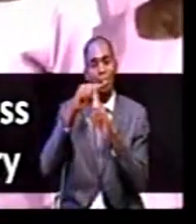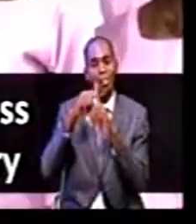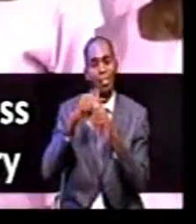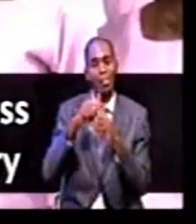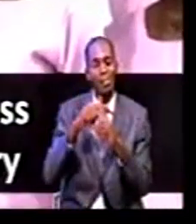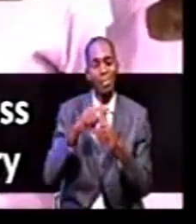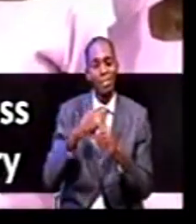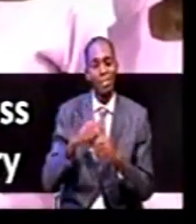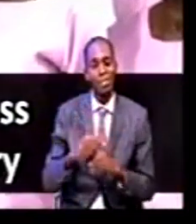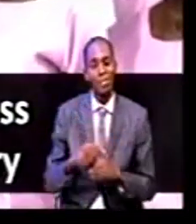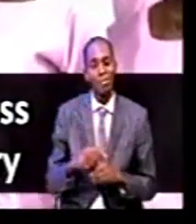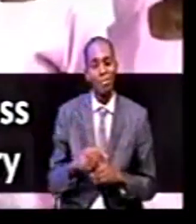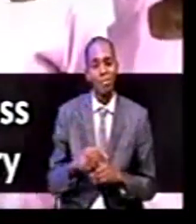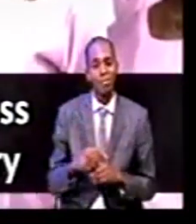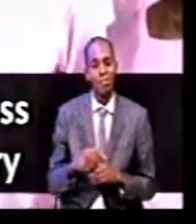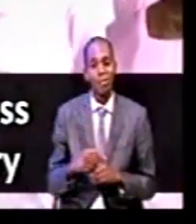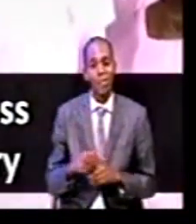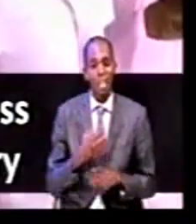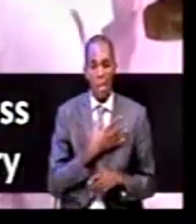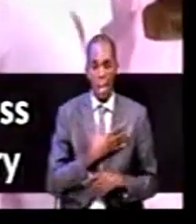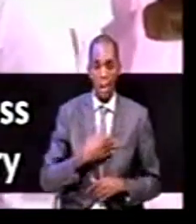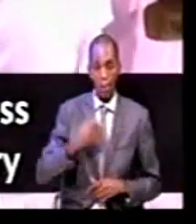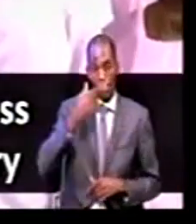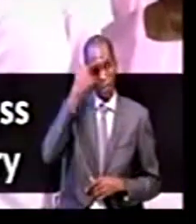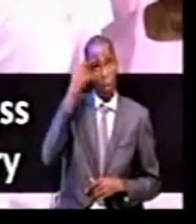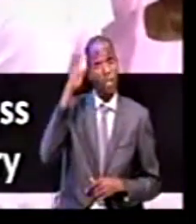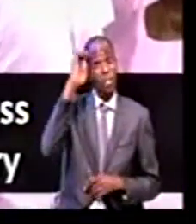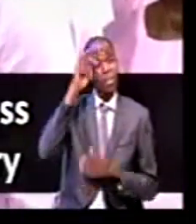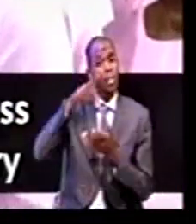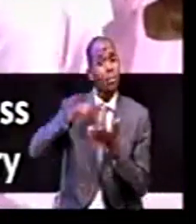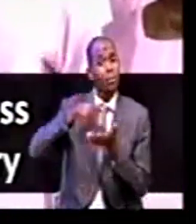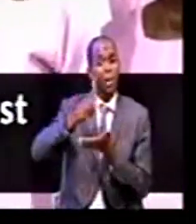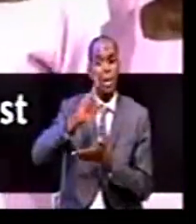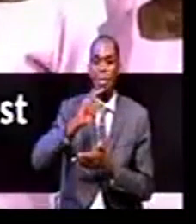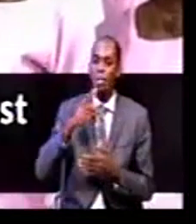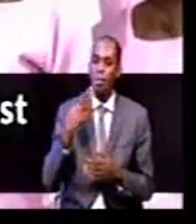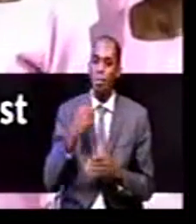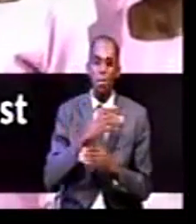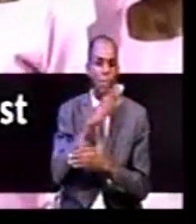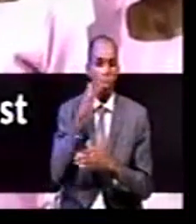of his completed work at Calvary.